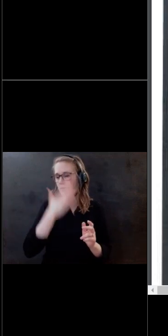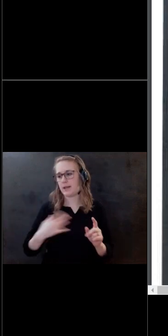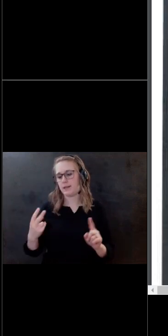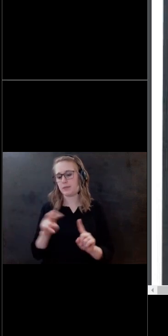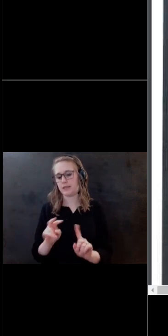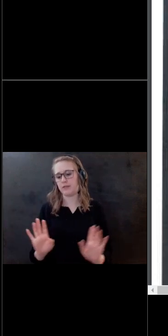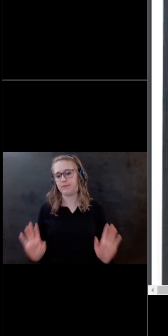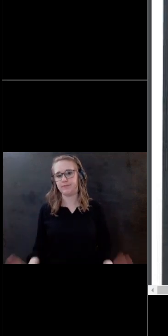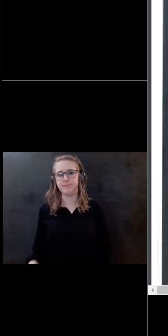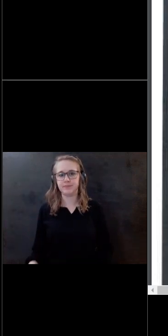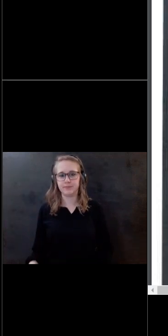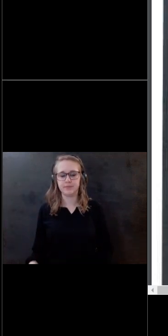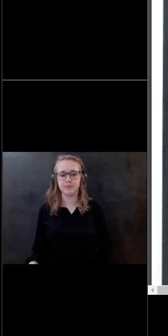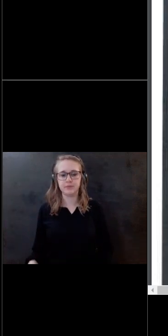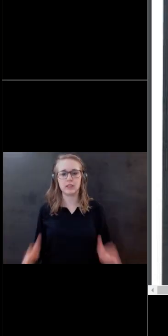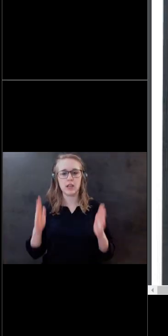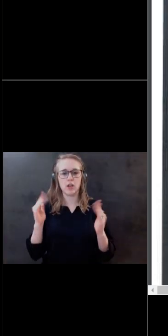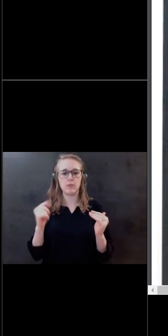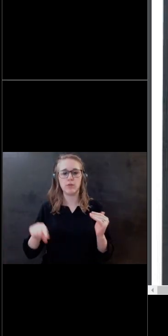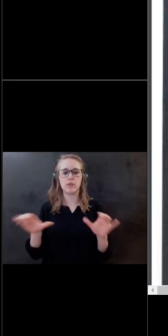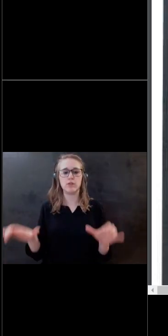And I just hope everyone does the right thing.